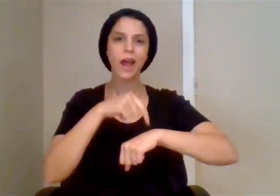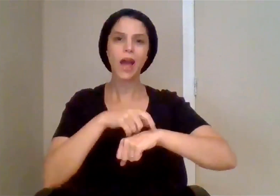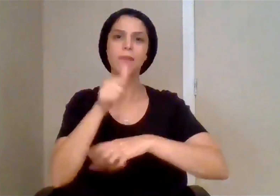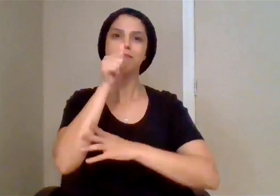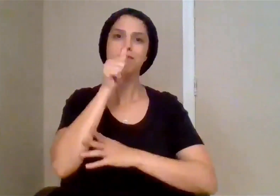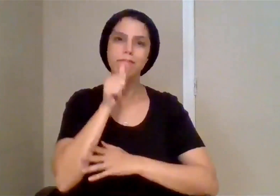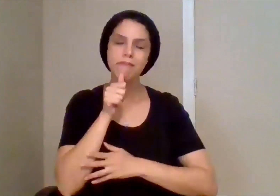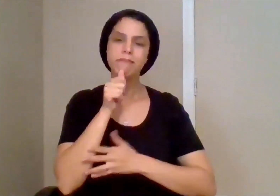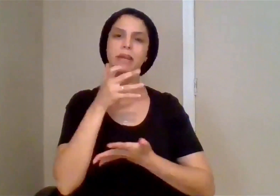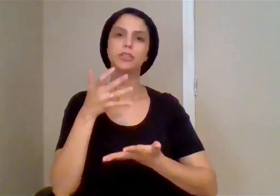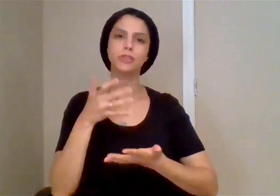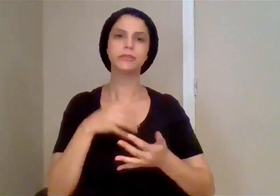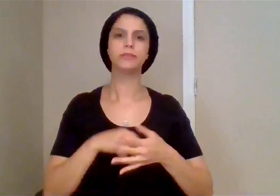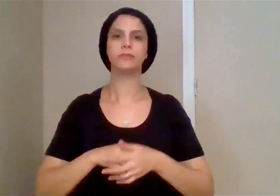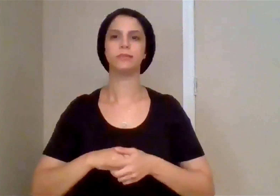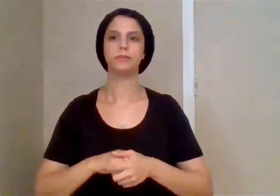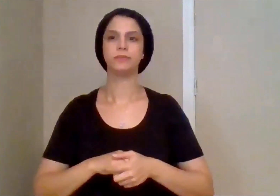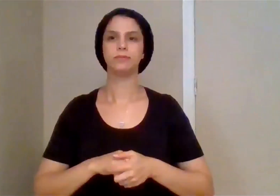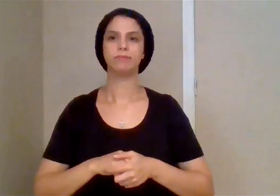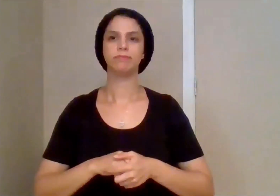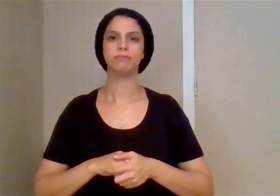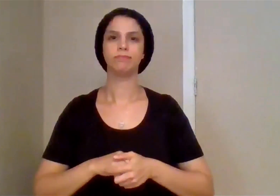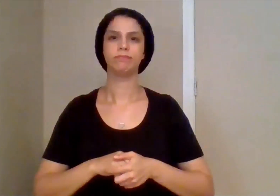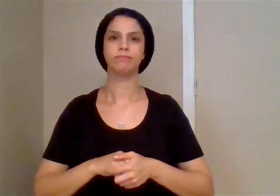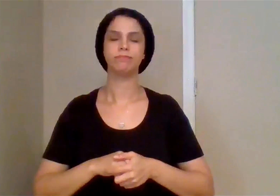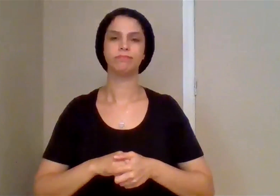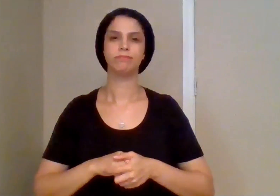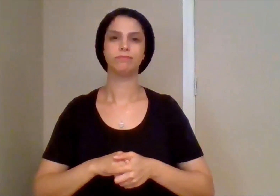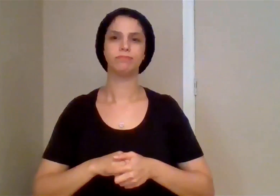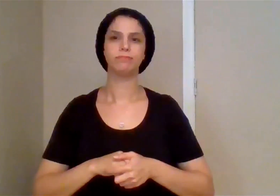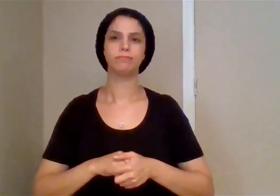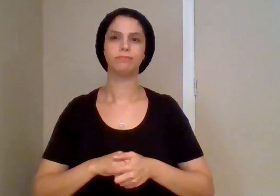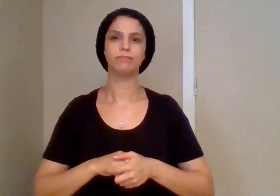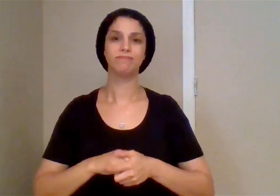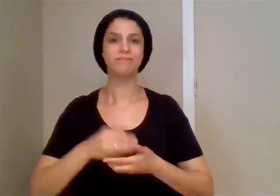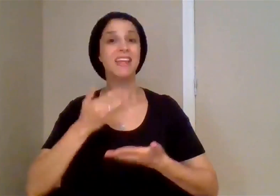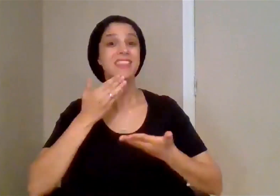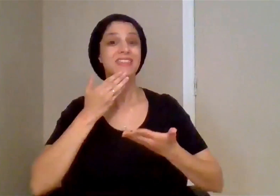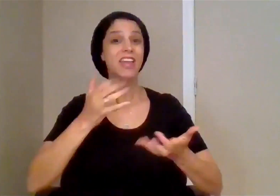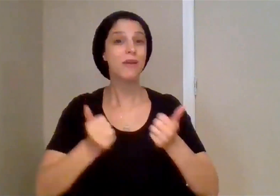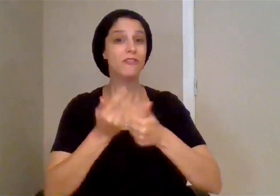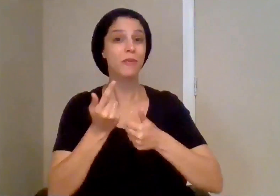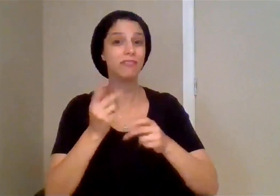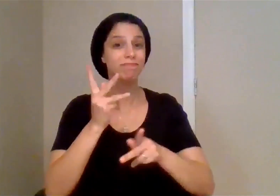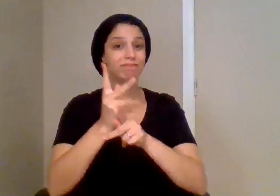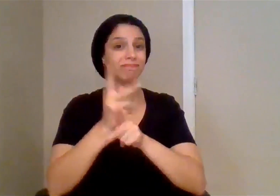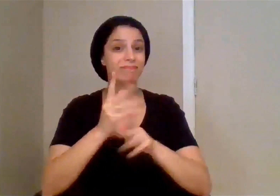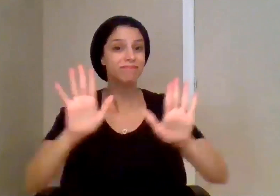Thanks, everyone. Take care.